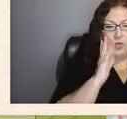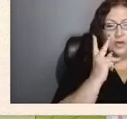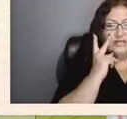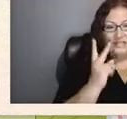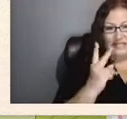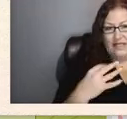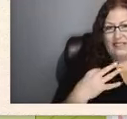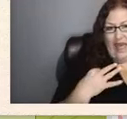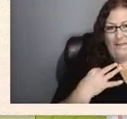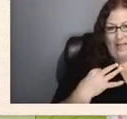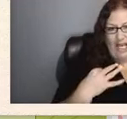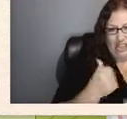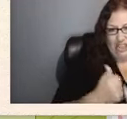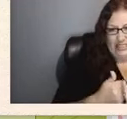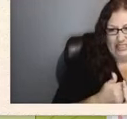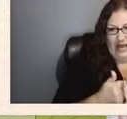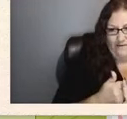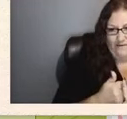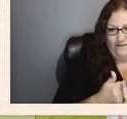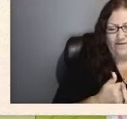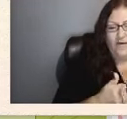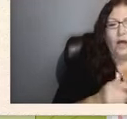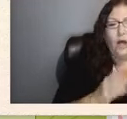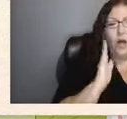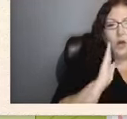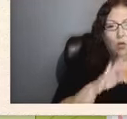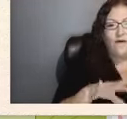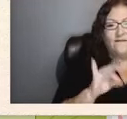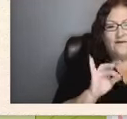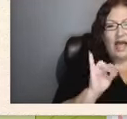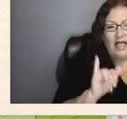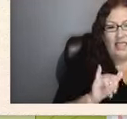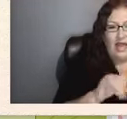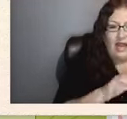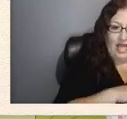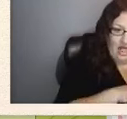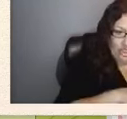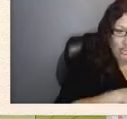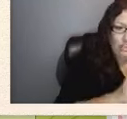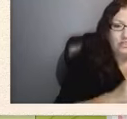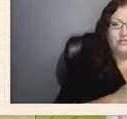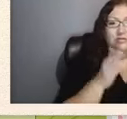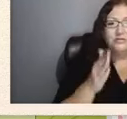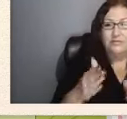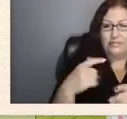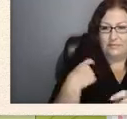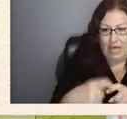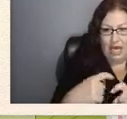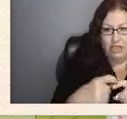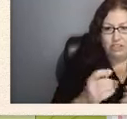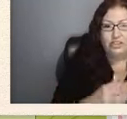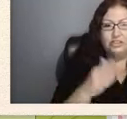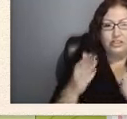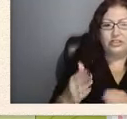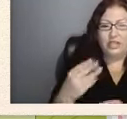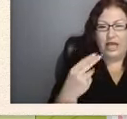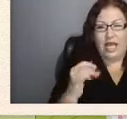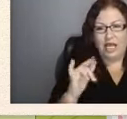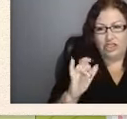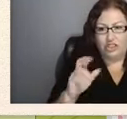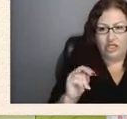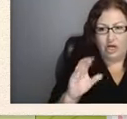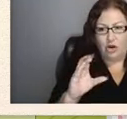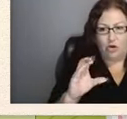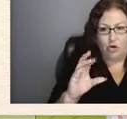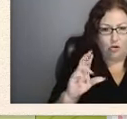application. You're going to be able to find it in English, Spanish, and Haitian Creole. And